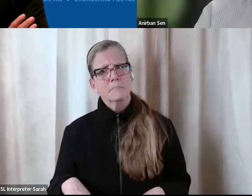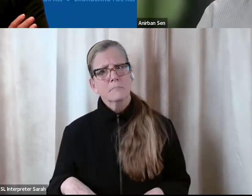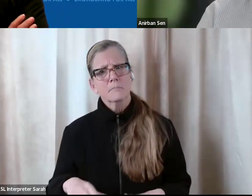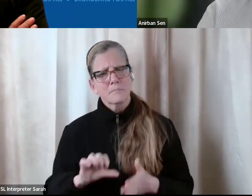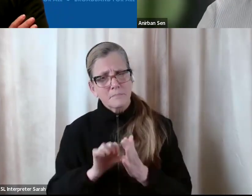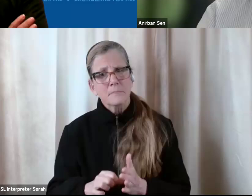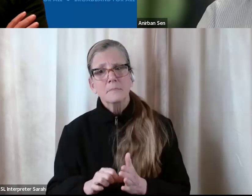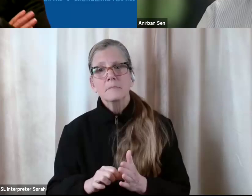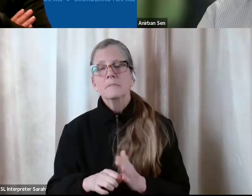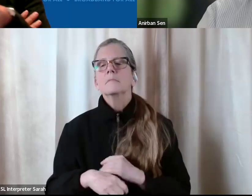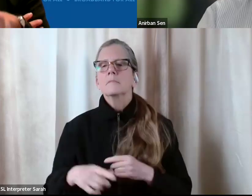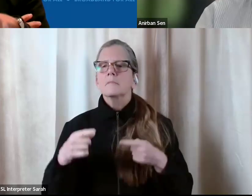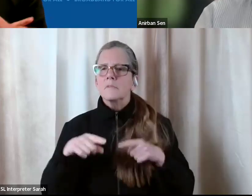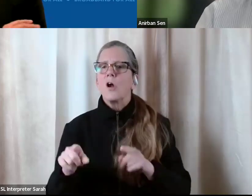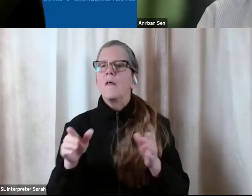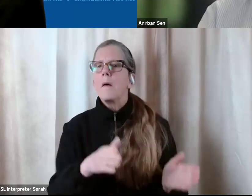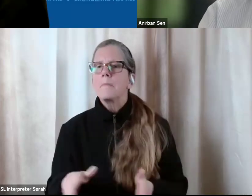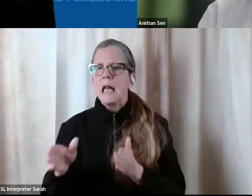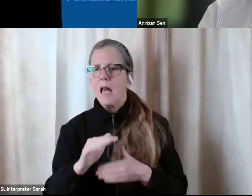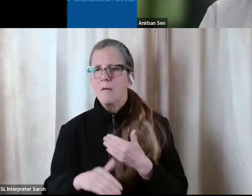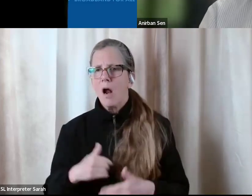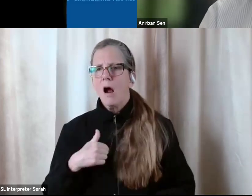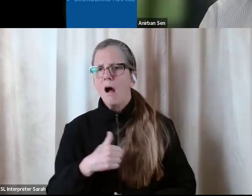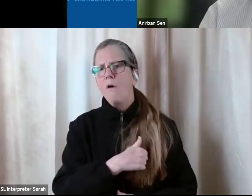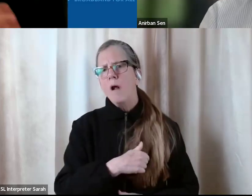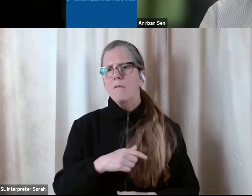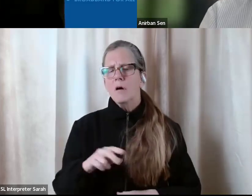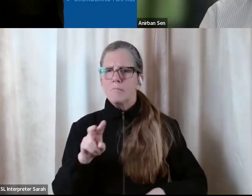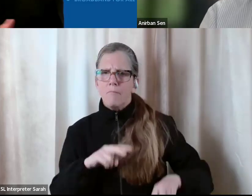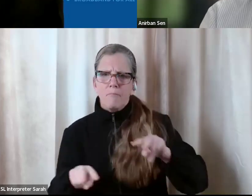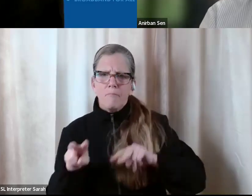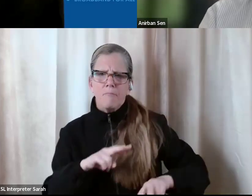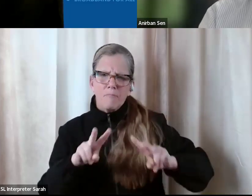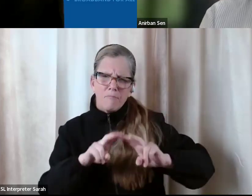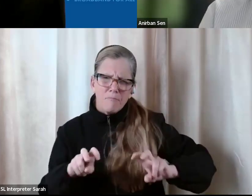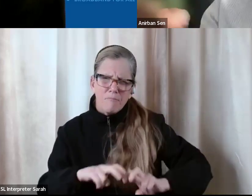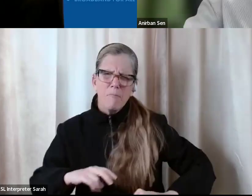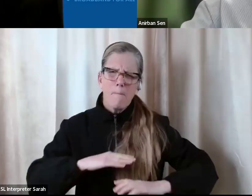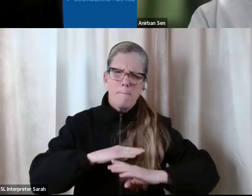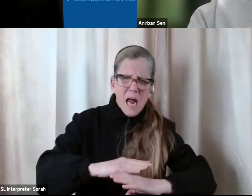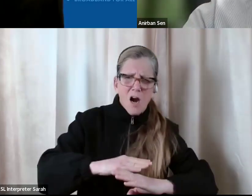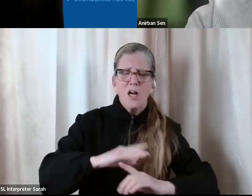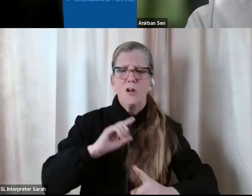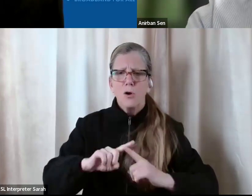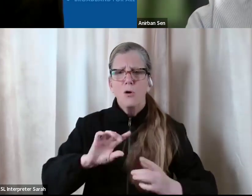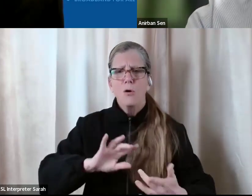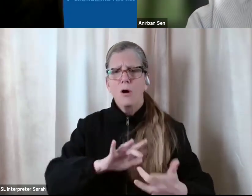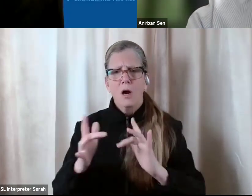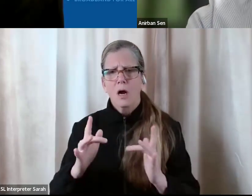digital equity planning process, like when we were examining the digital equity barriers, learning about those with the